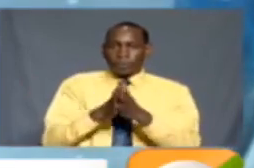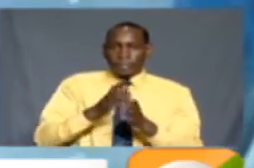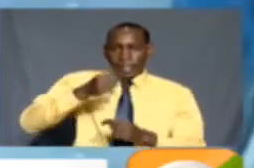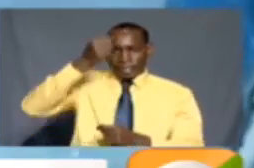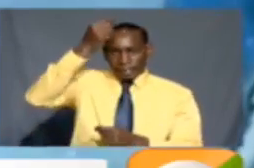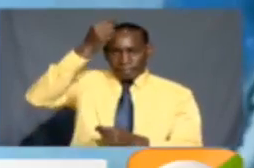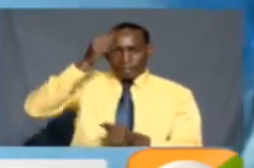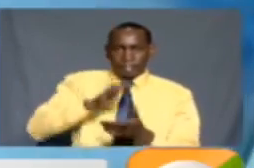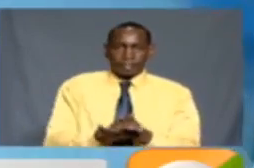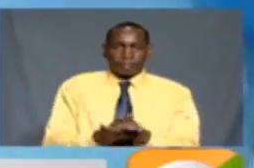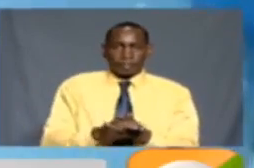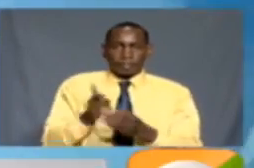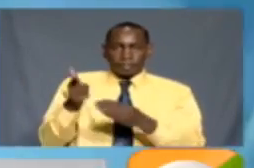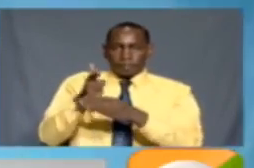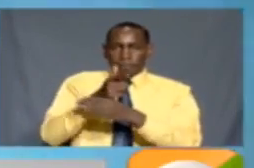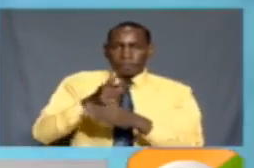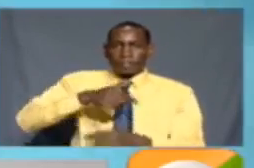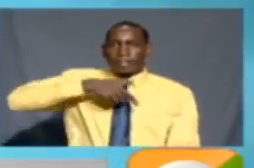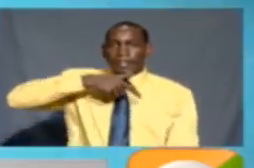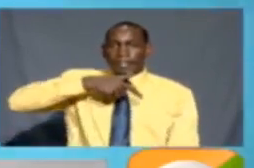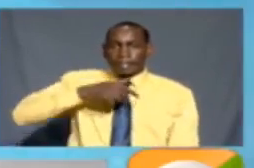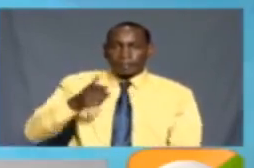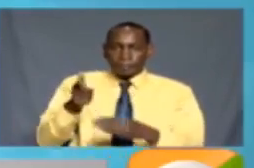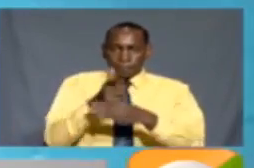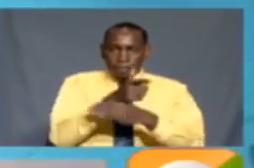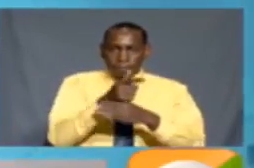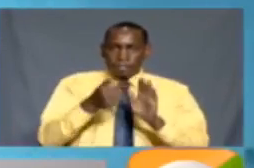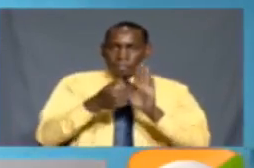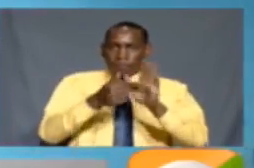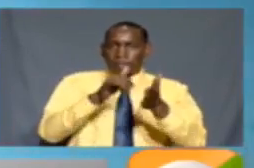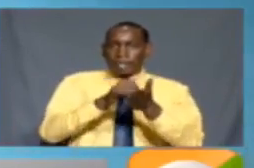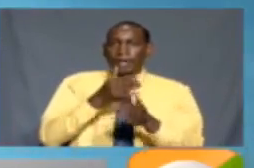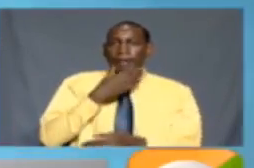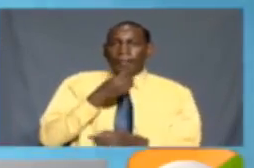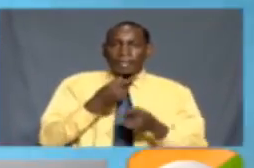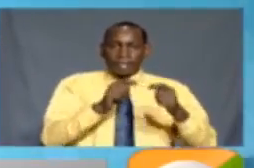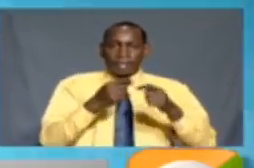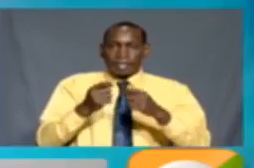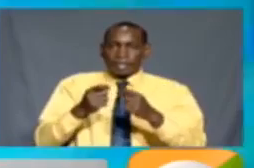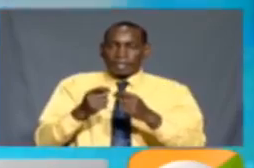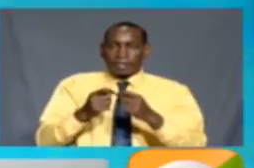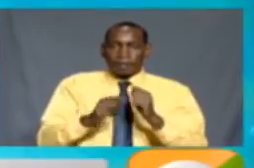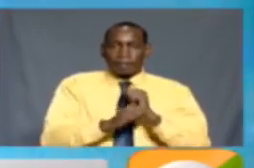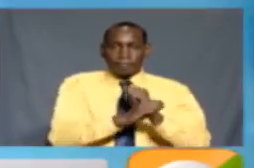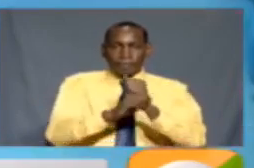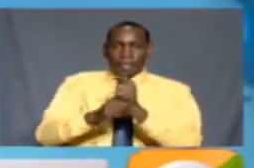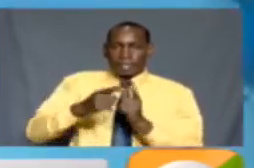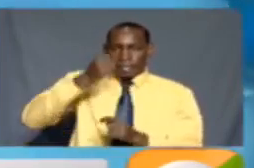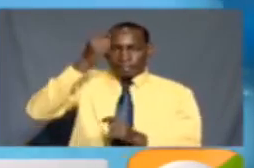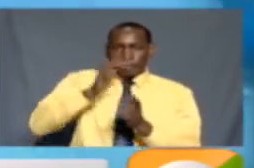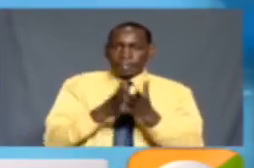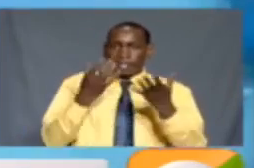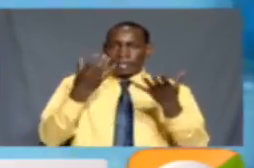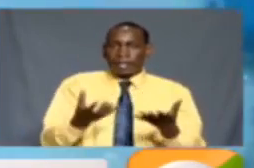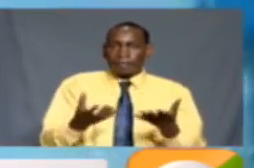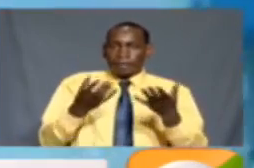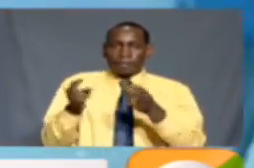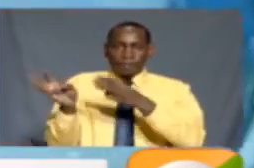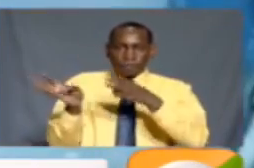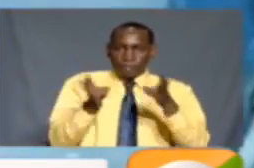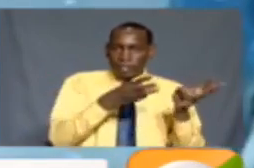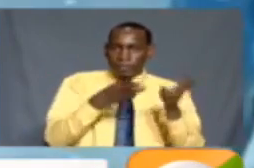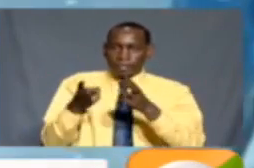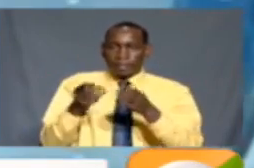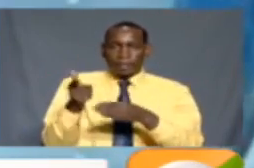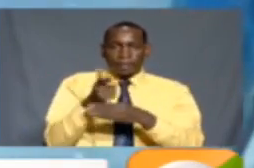media. Captured in Turkey, the surveillance footage shows a man trying to secure the umbrella amidst heavy gusts of wind.